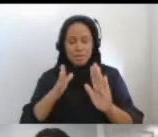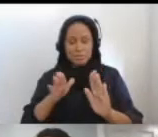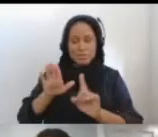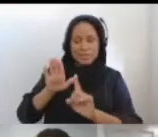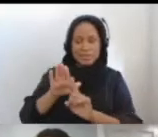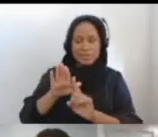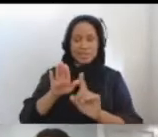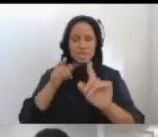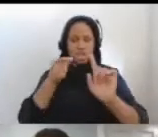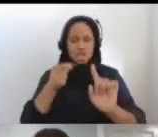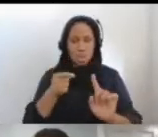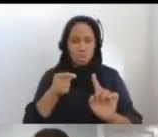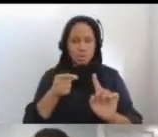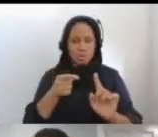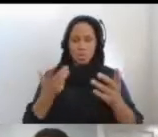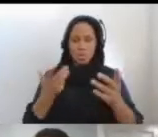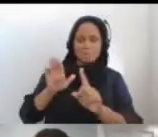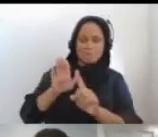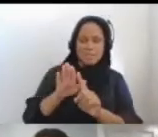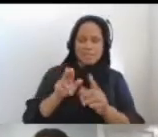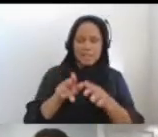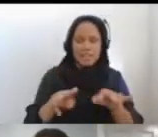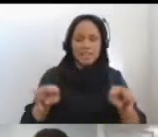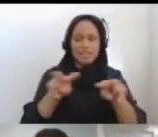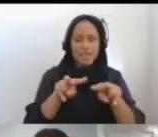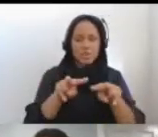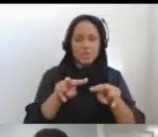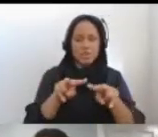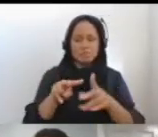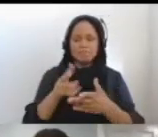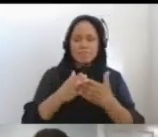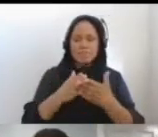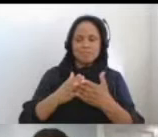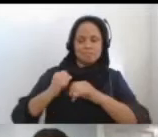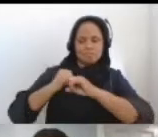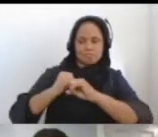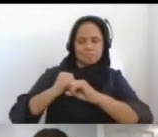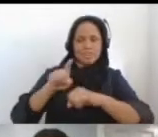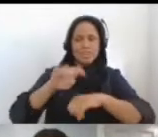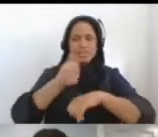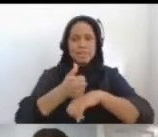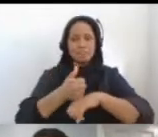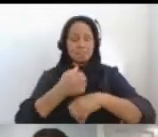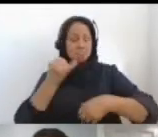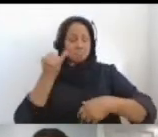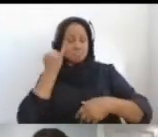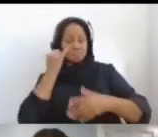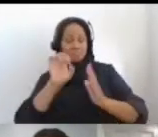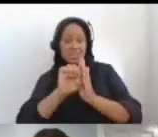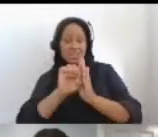the participants' values are, some safeguards that need to be in place. Let's say a participant has certain